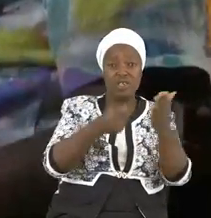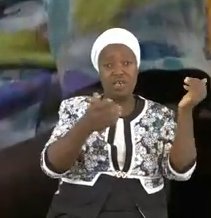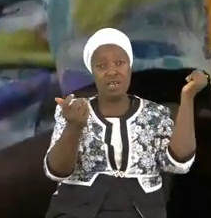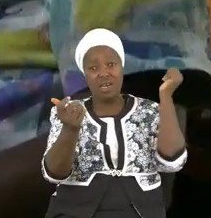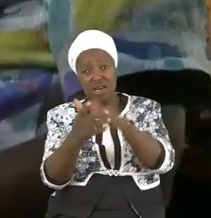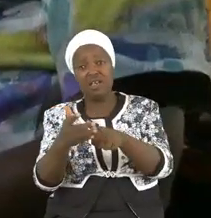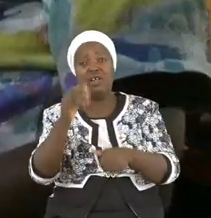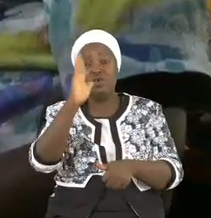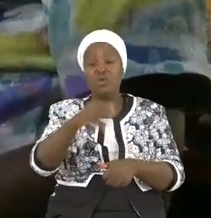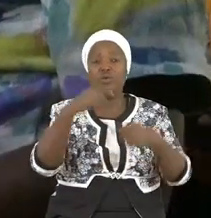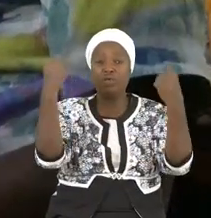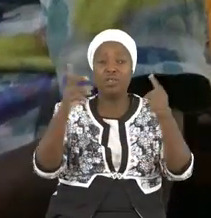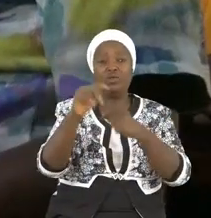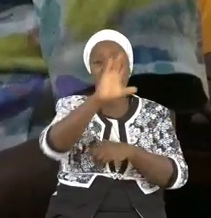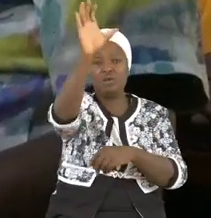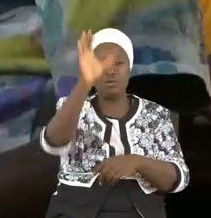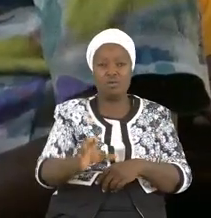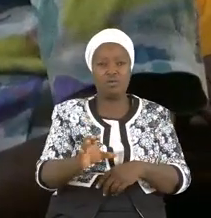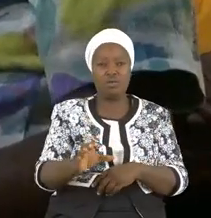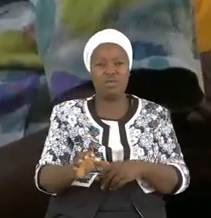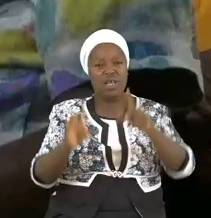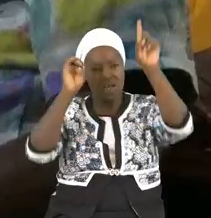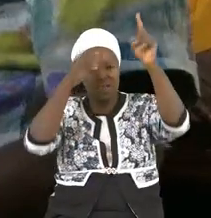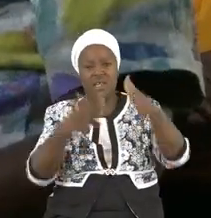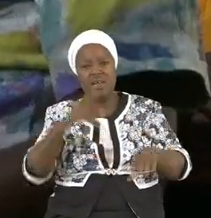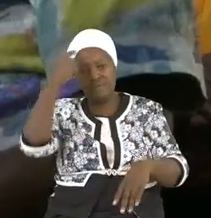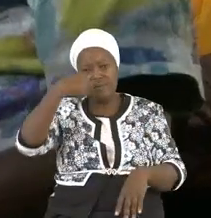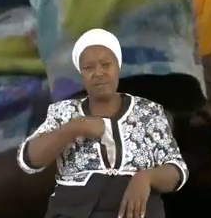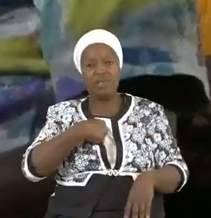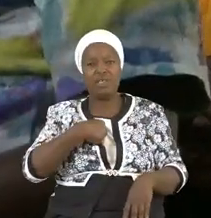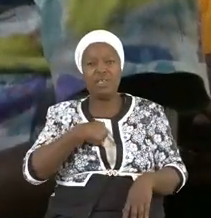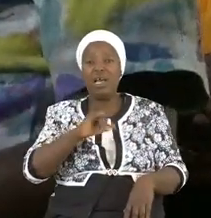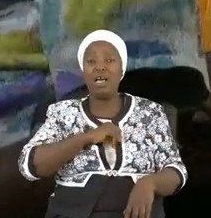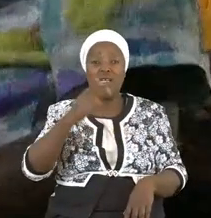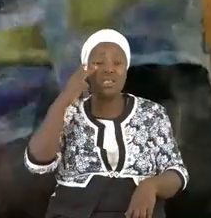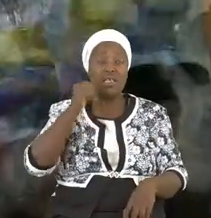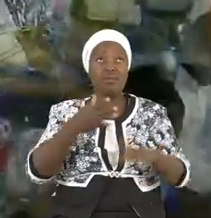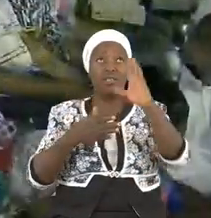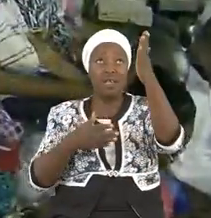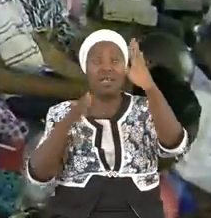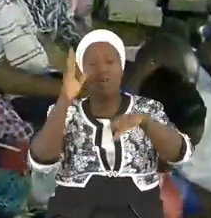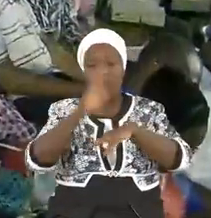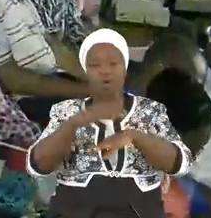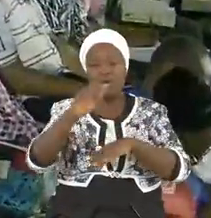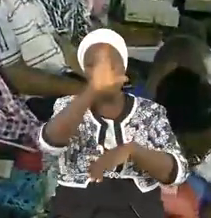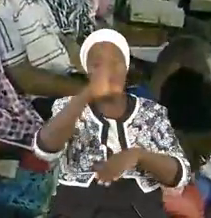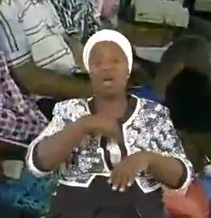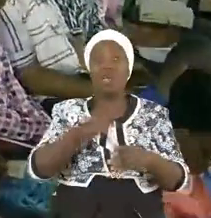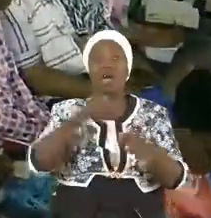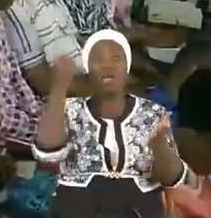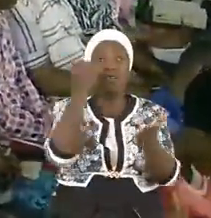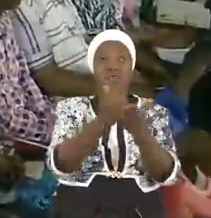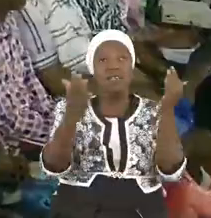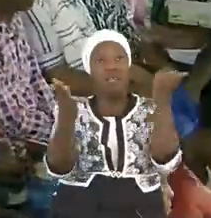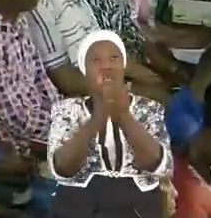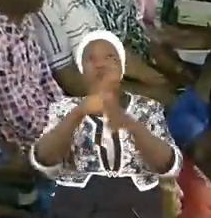me. I see him there on the cross, and I nail all my evil, all